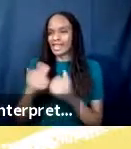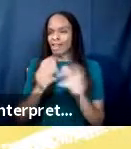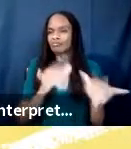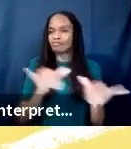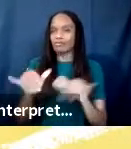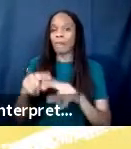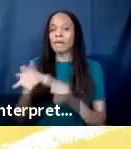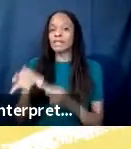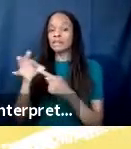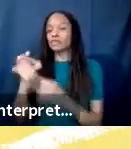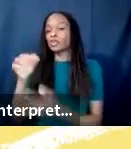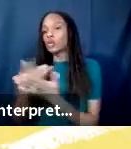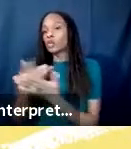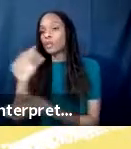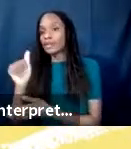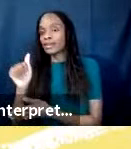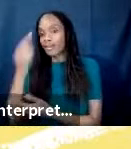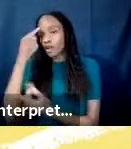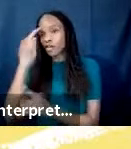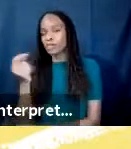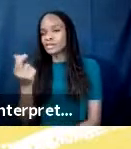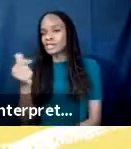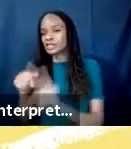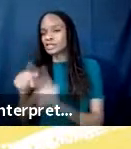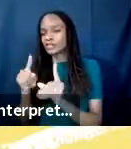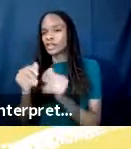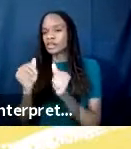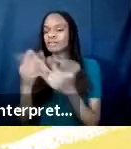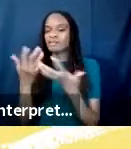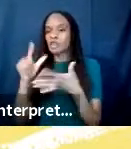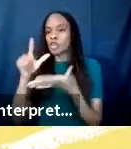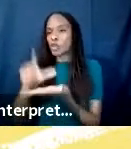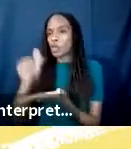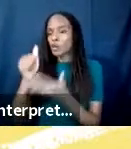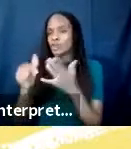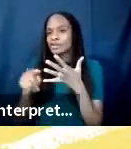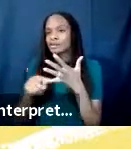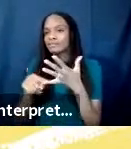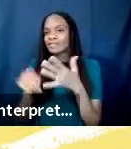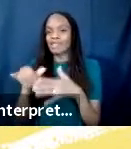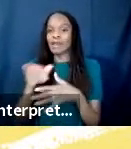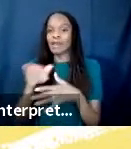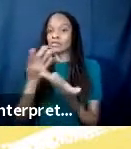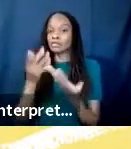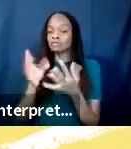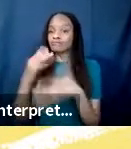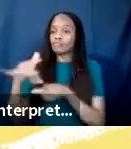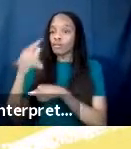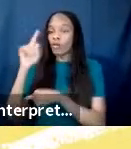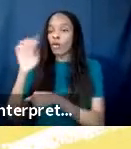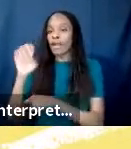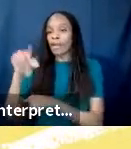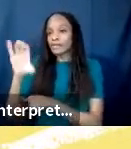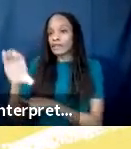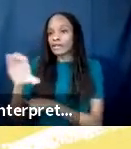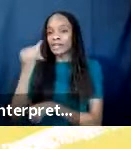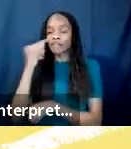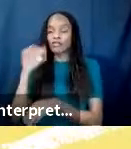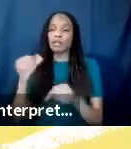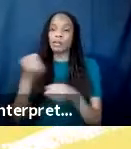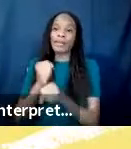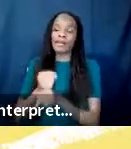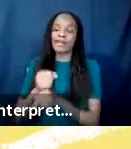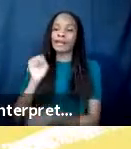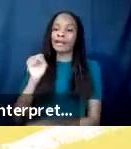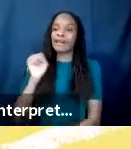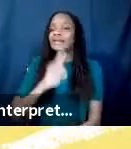agreement is a little different. At the lower tiers, it's available for episodic content. Of course, if you're making a single or feature, whatever